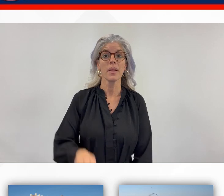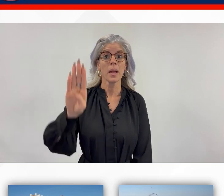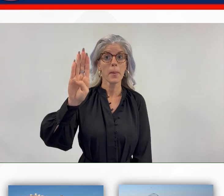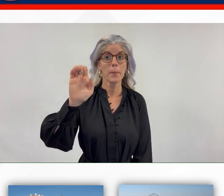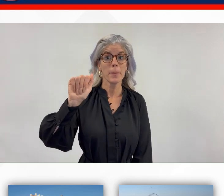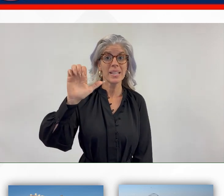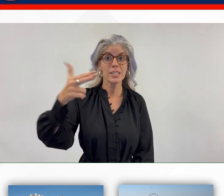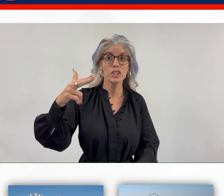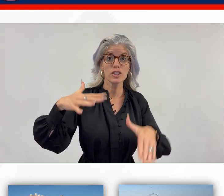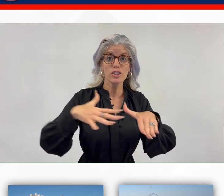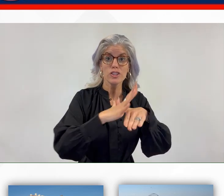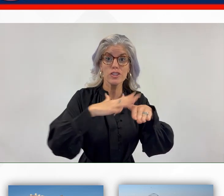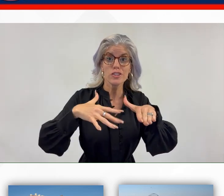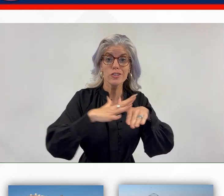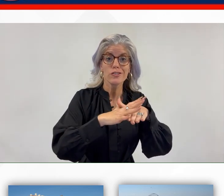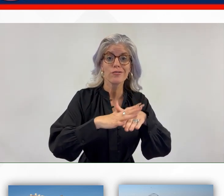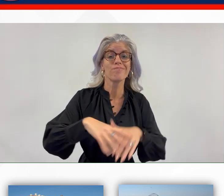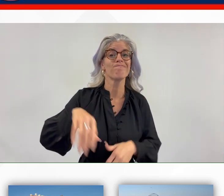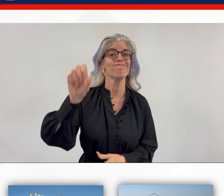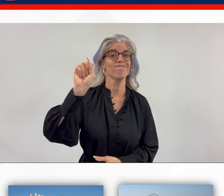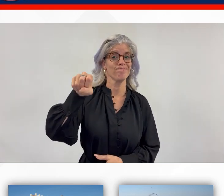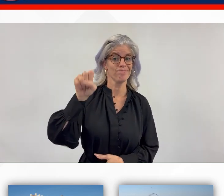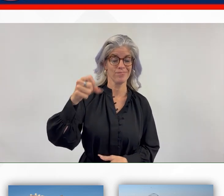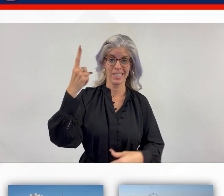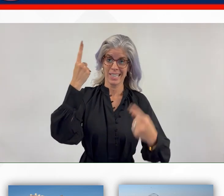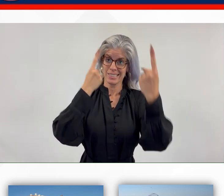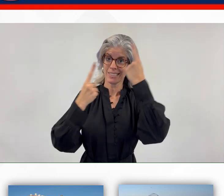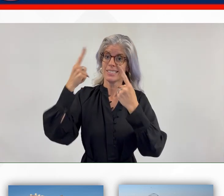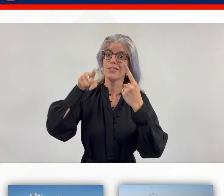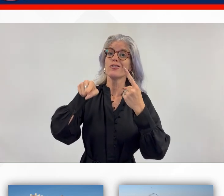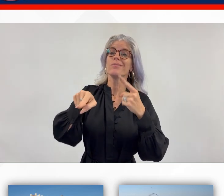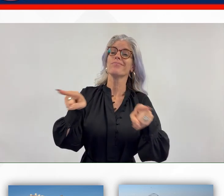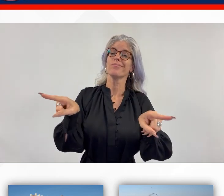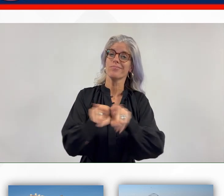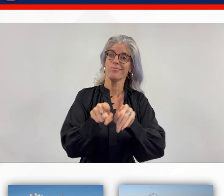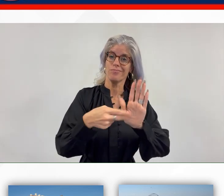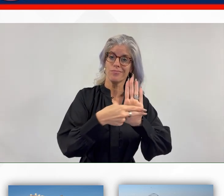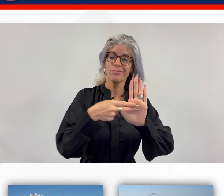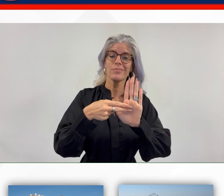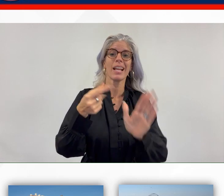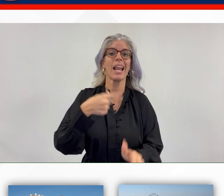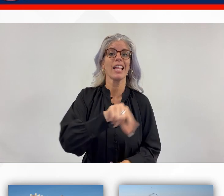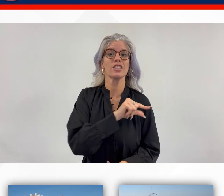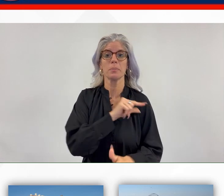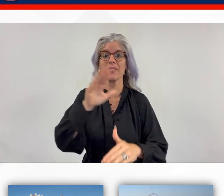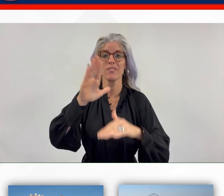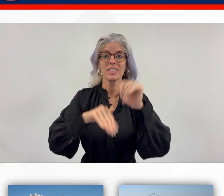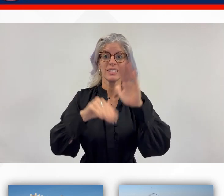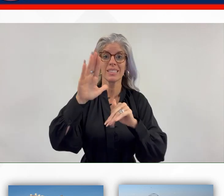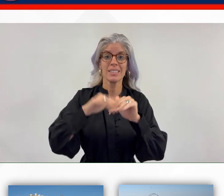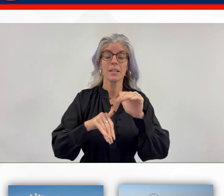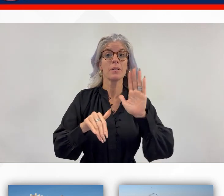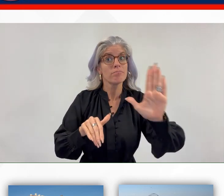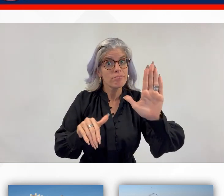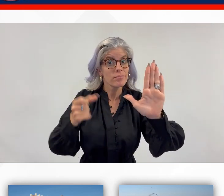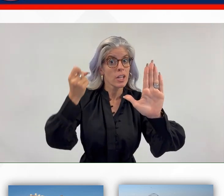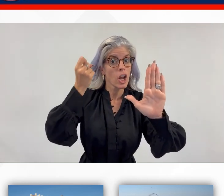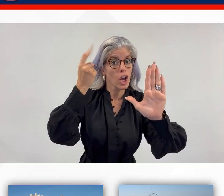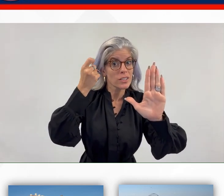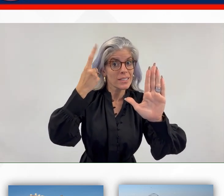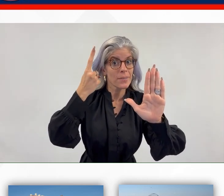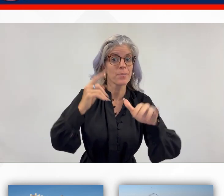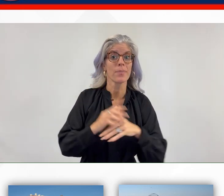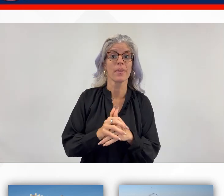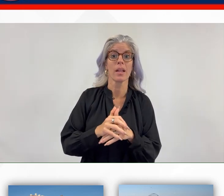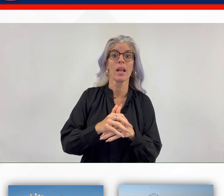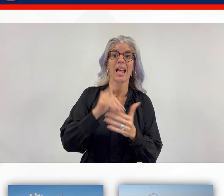A beach is considered an eligible facility when all of the following conditions exist. The beach is engineered and is not a federally